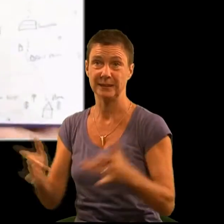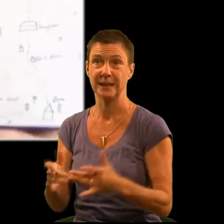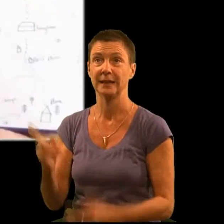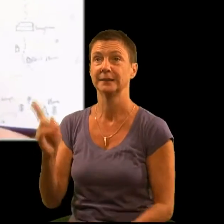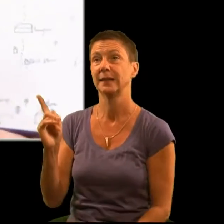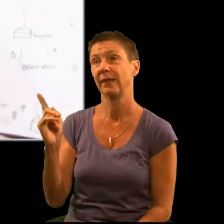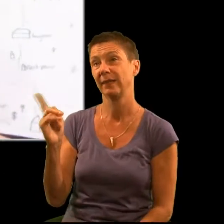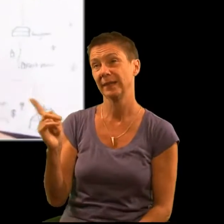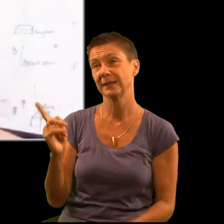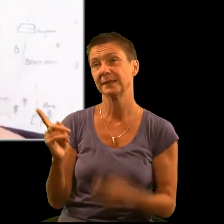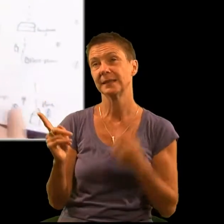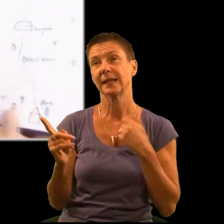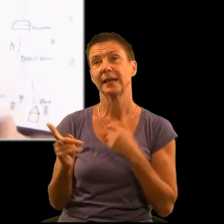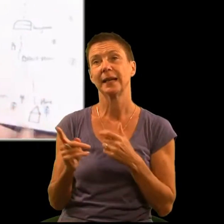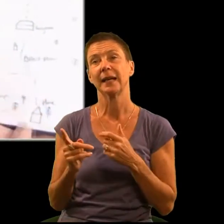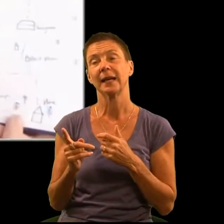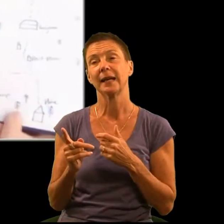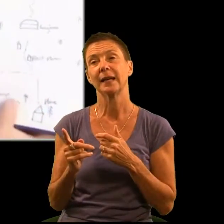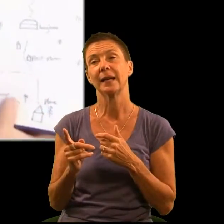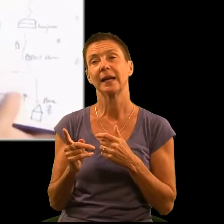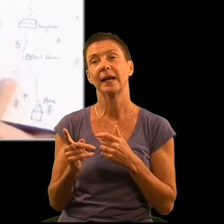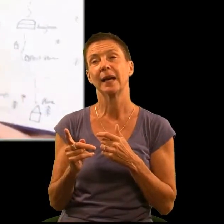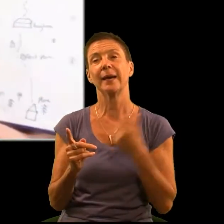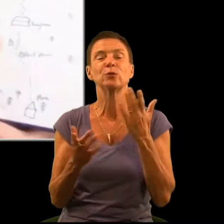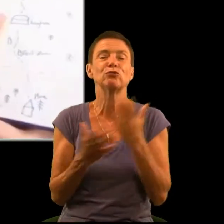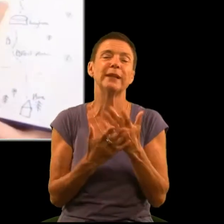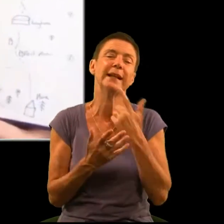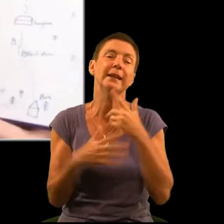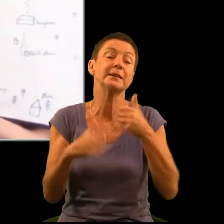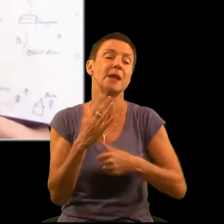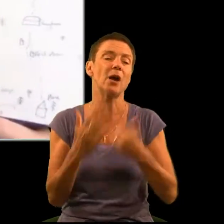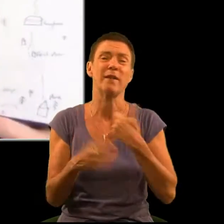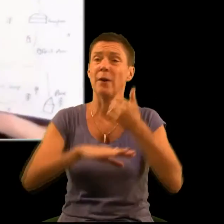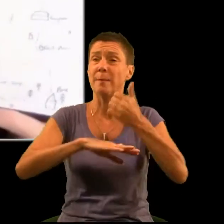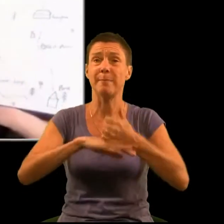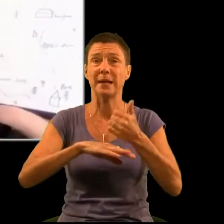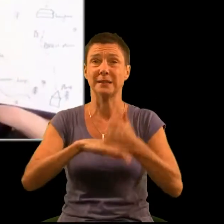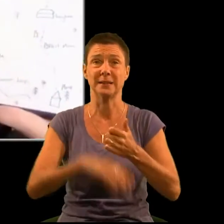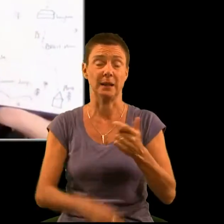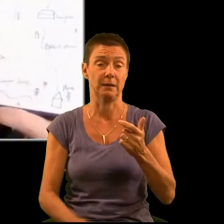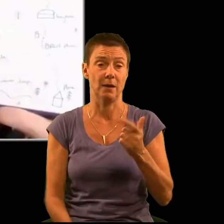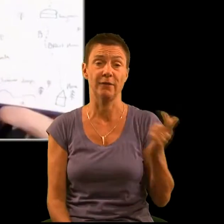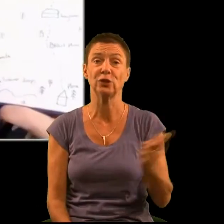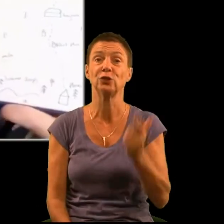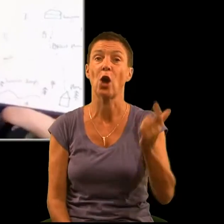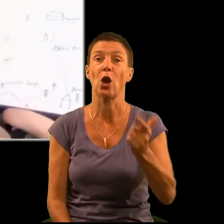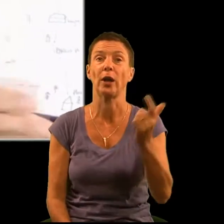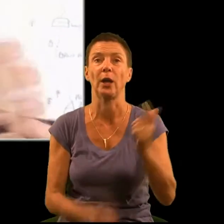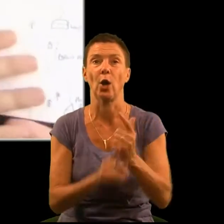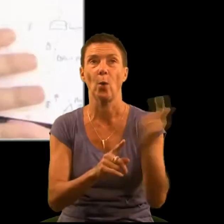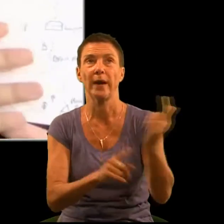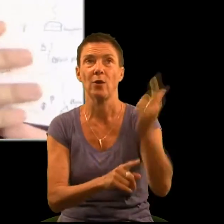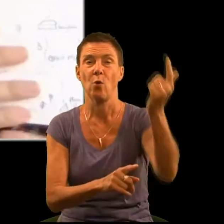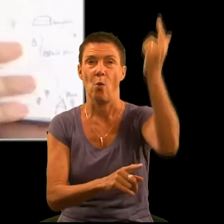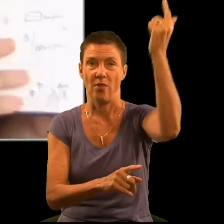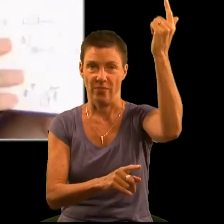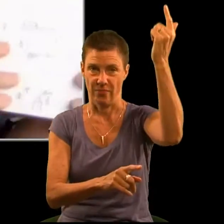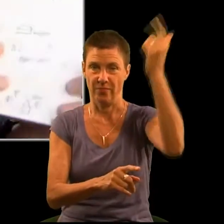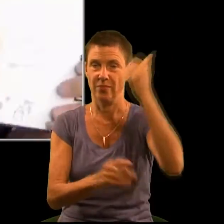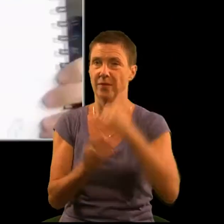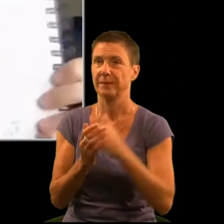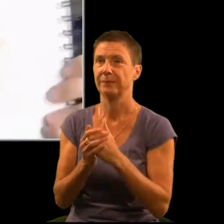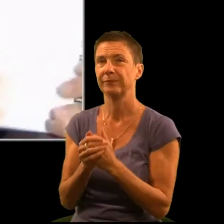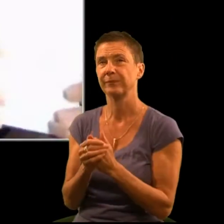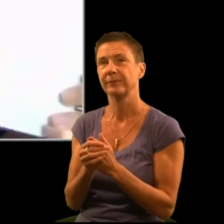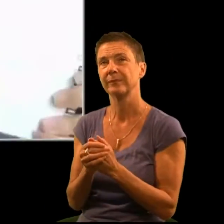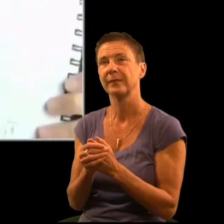3rd book. And I knew I just wanted it to be a journey going north. So they're very basic maps. I'm not an illustrator by any means. But it